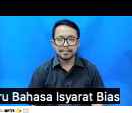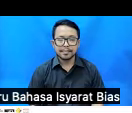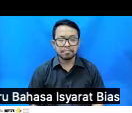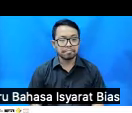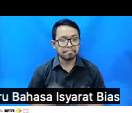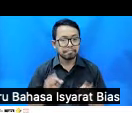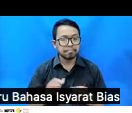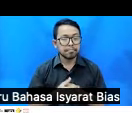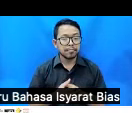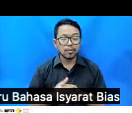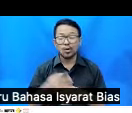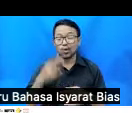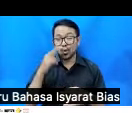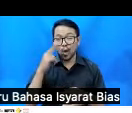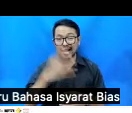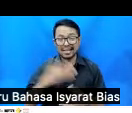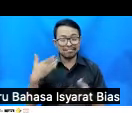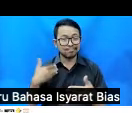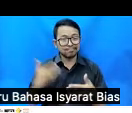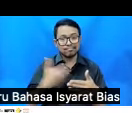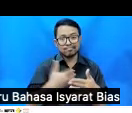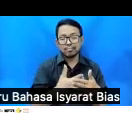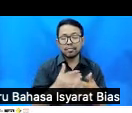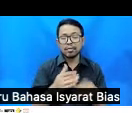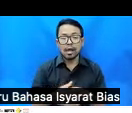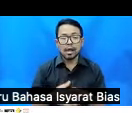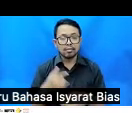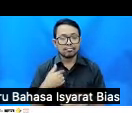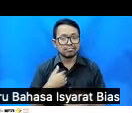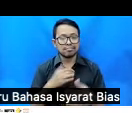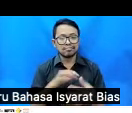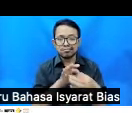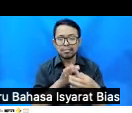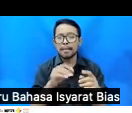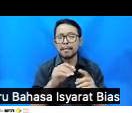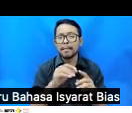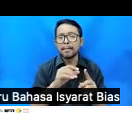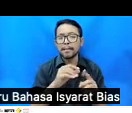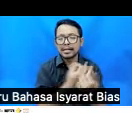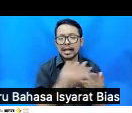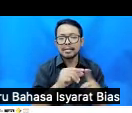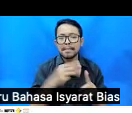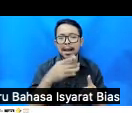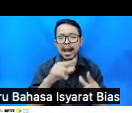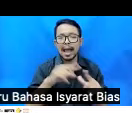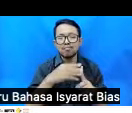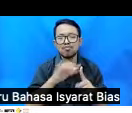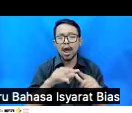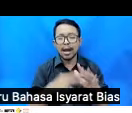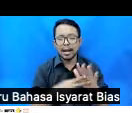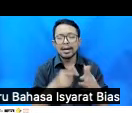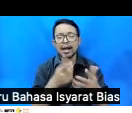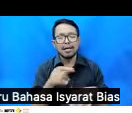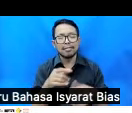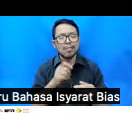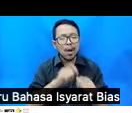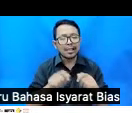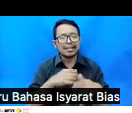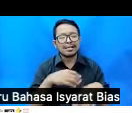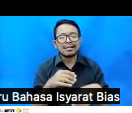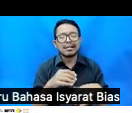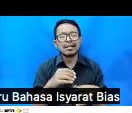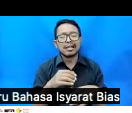Oke, selama 2 hari ini kami bersama warga Pelambuan melakukan proses co-design, yaitu